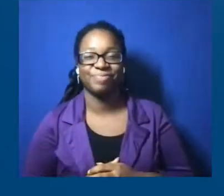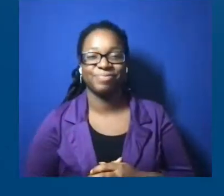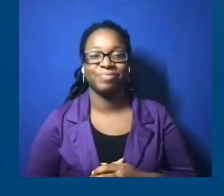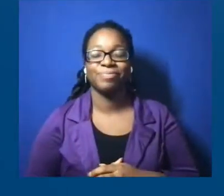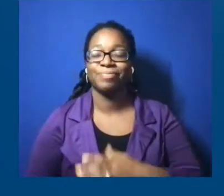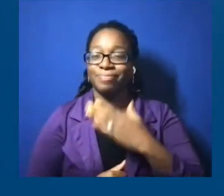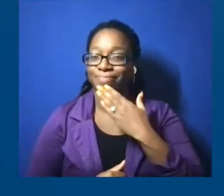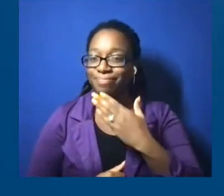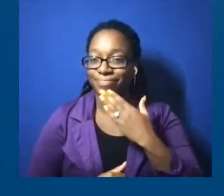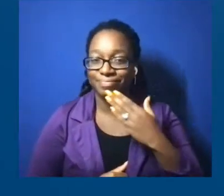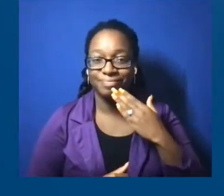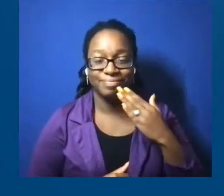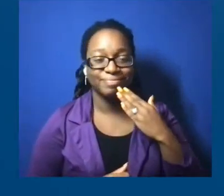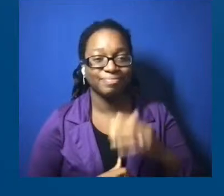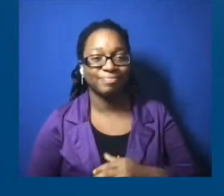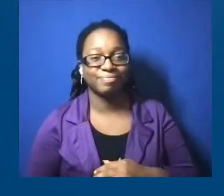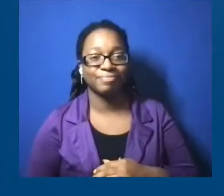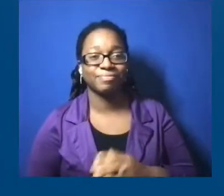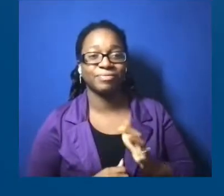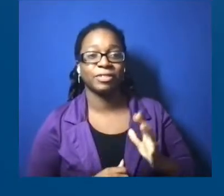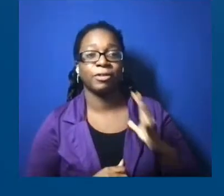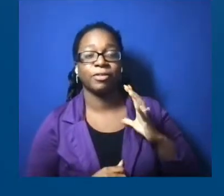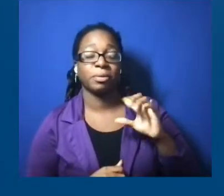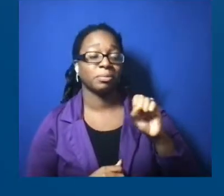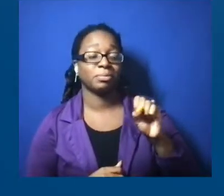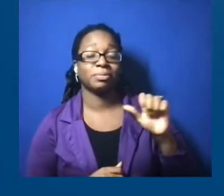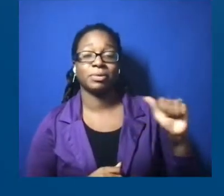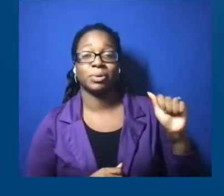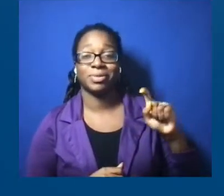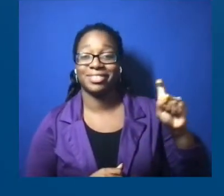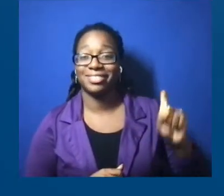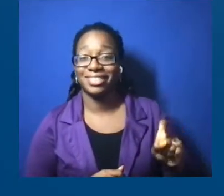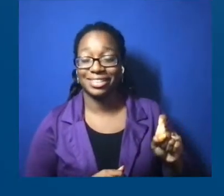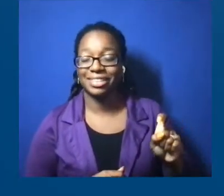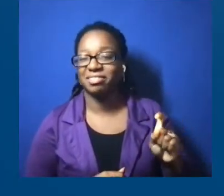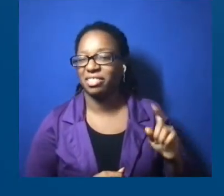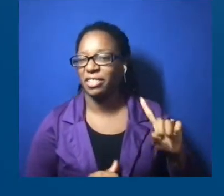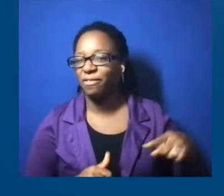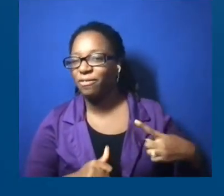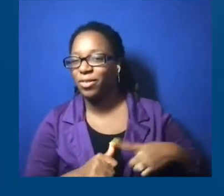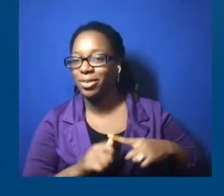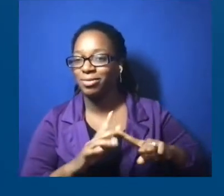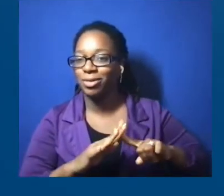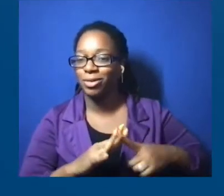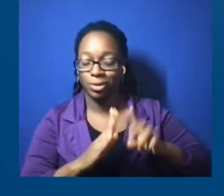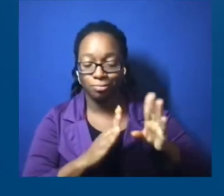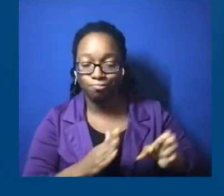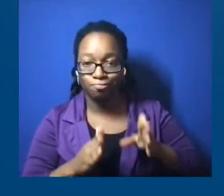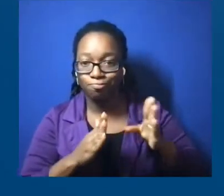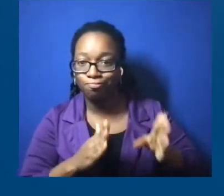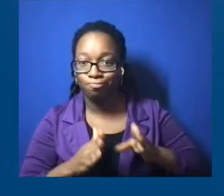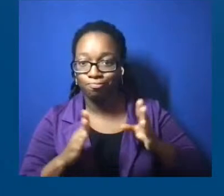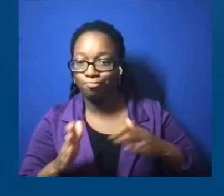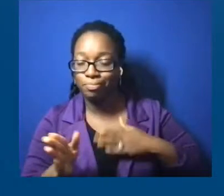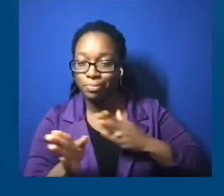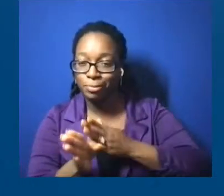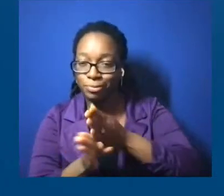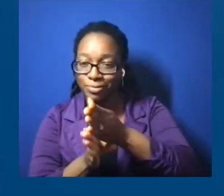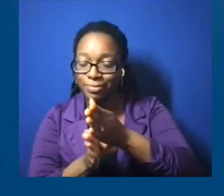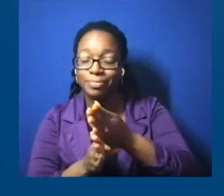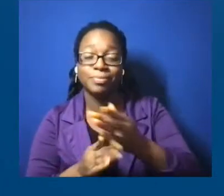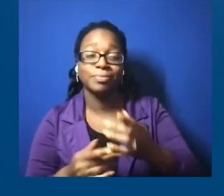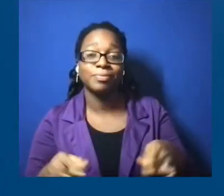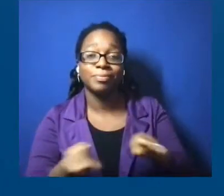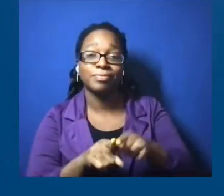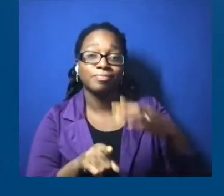Thank you. I'm originally from San Antonio, Texas. It's actually where I first started my organizing journey. I also want to thank all of our